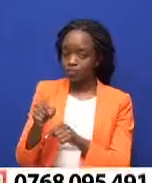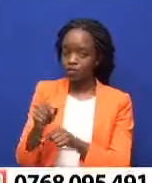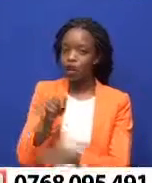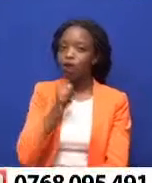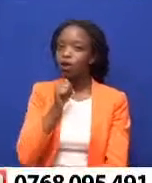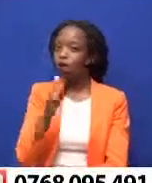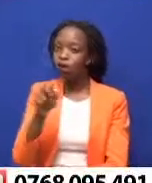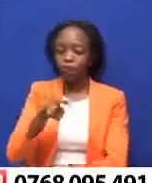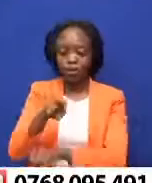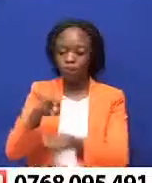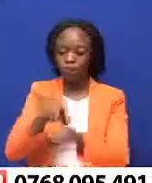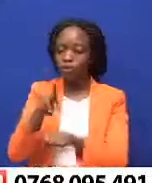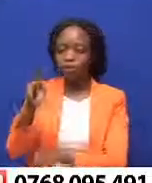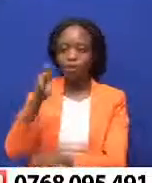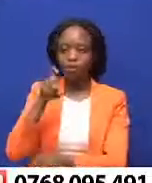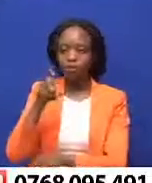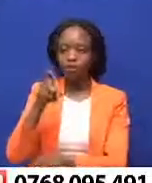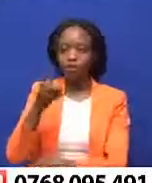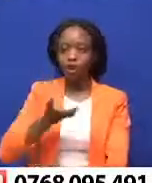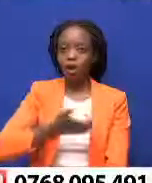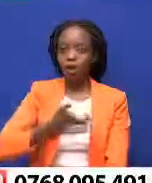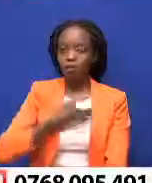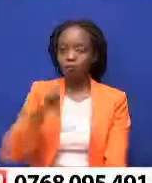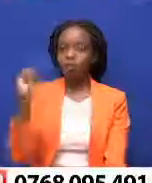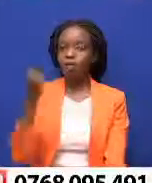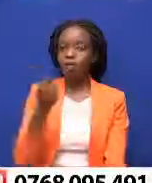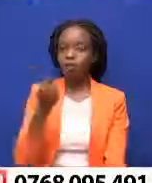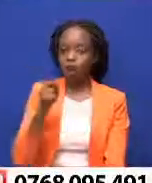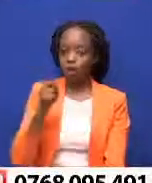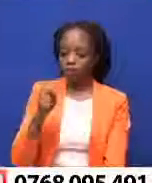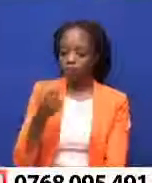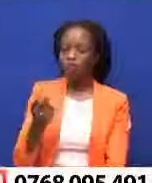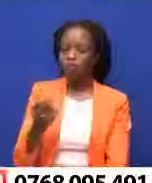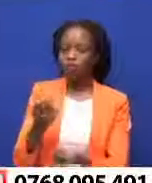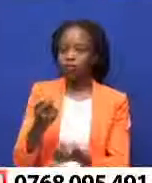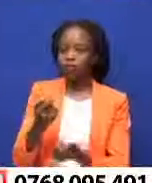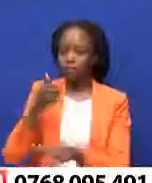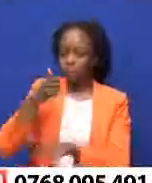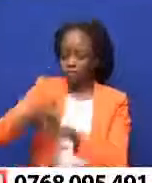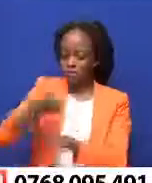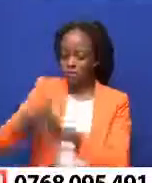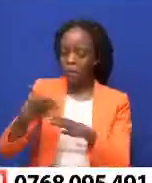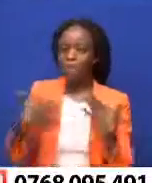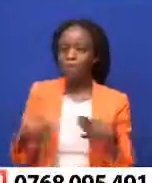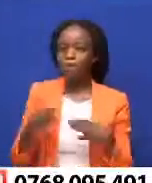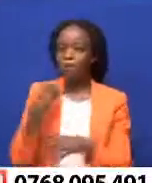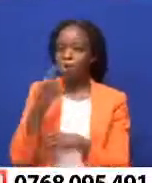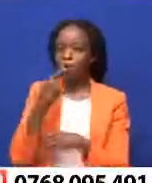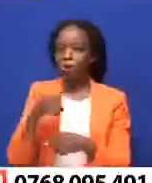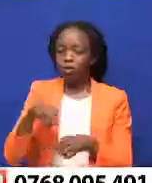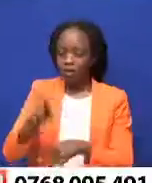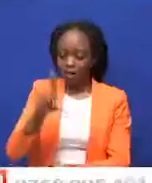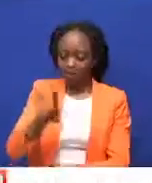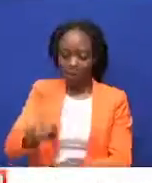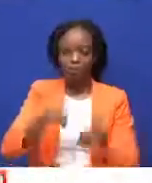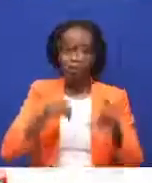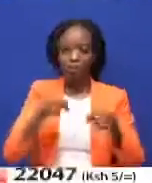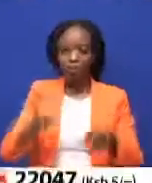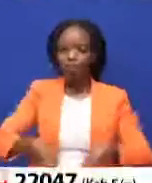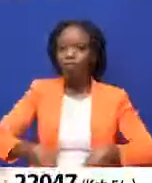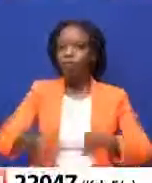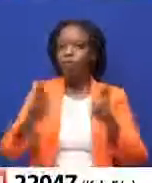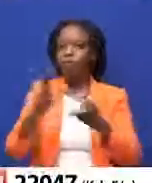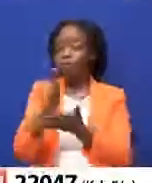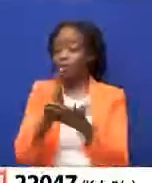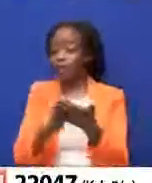That was not the National Executive Council of Ford Kenya. Those who are fraudulent people that they went picking in the streets,